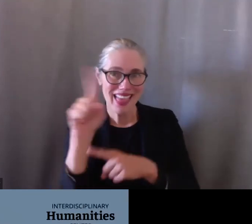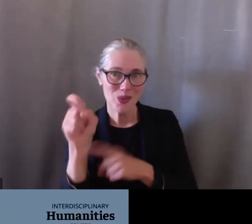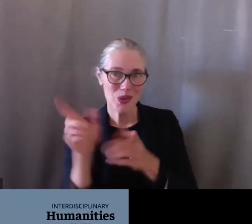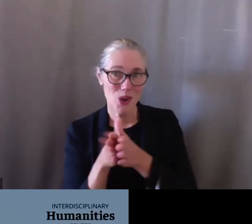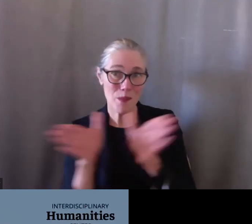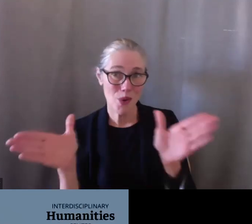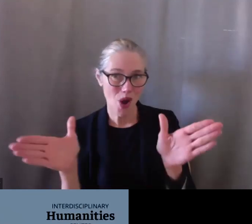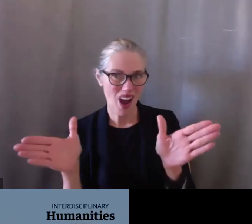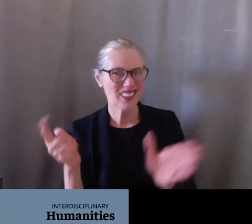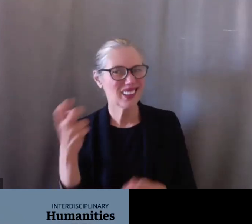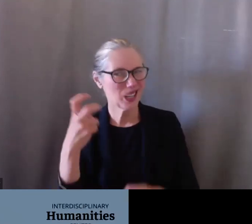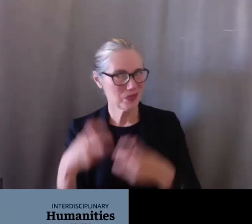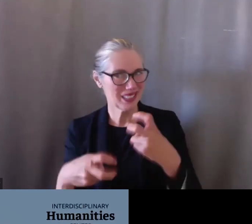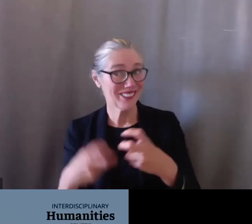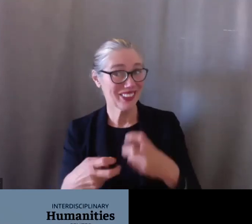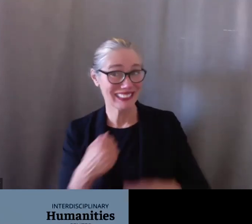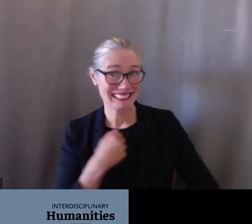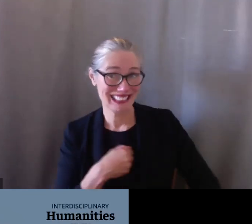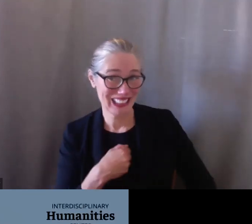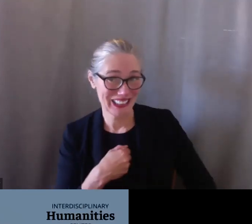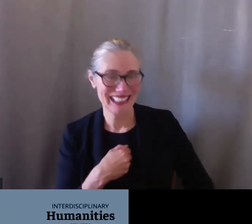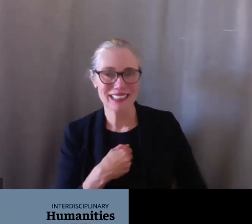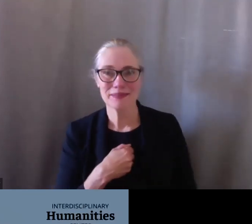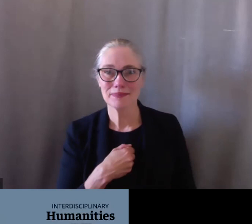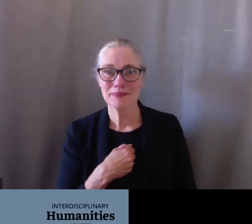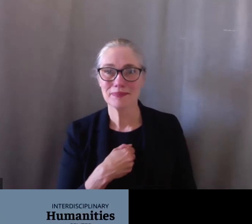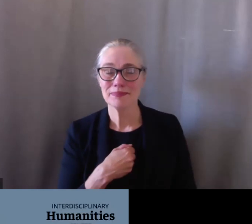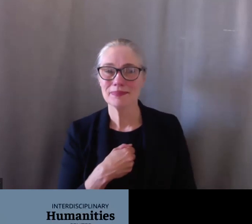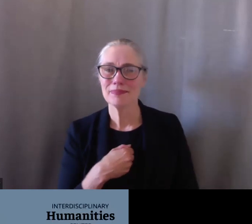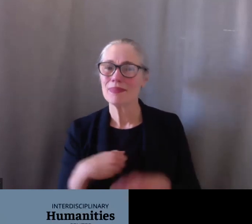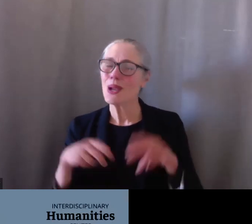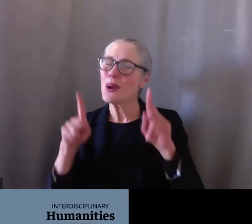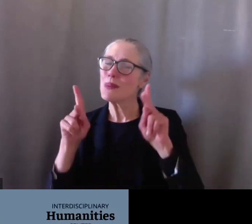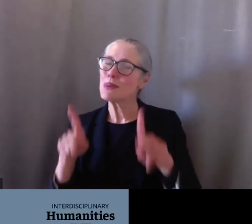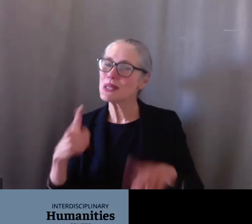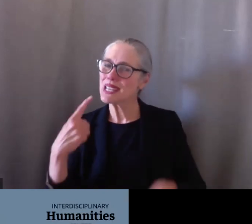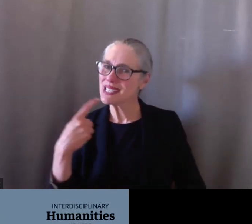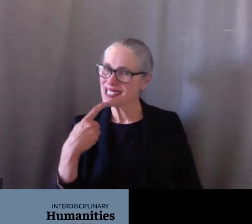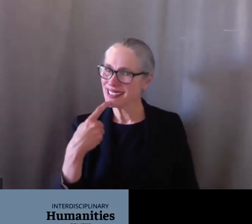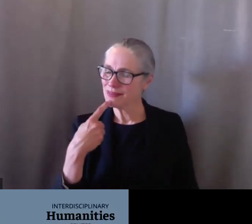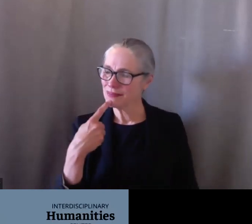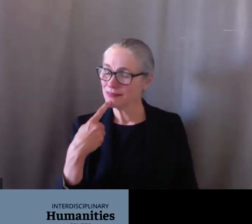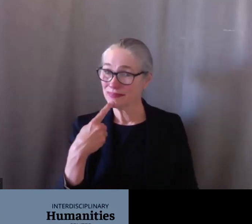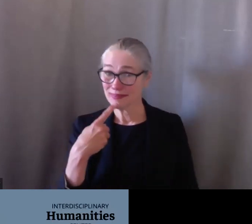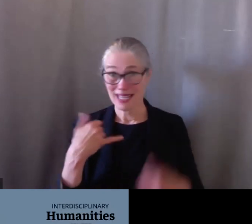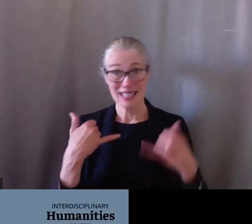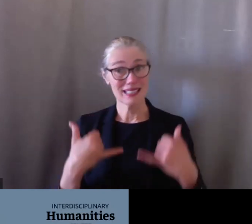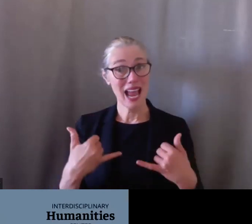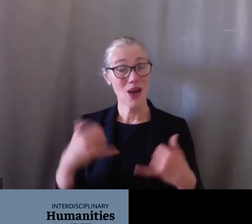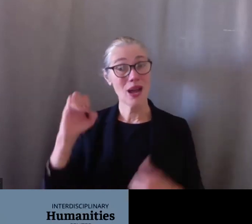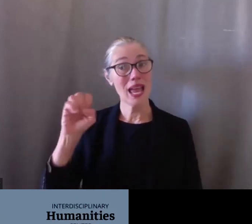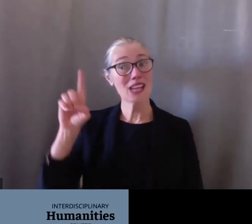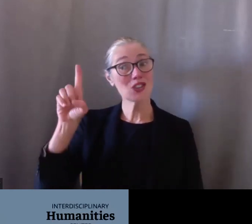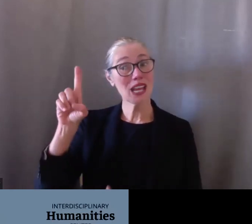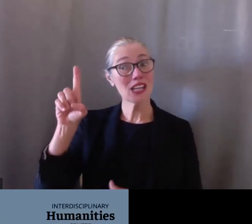those sentiments. But I think education is important. And again, I'm not an expert on the 20th